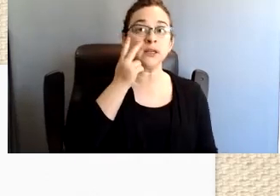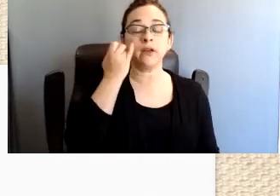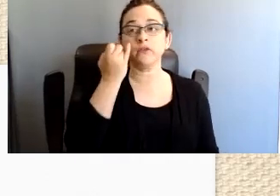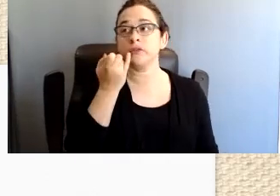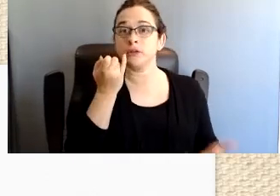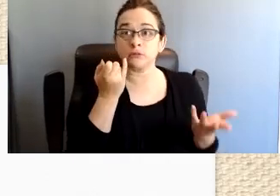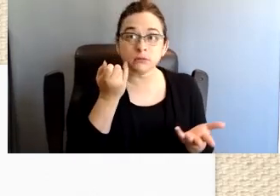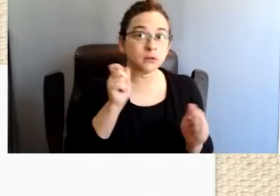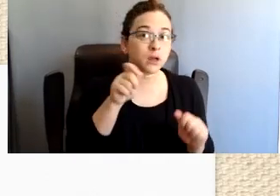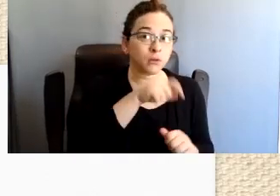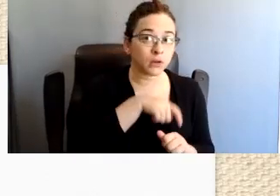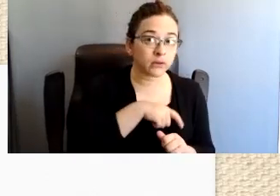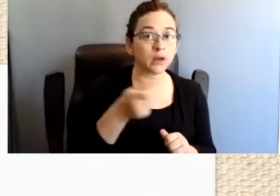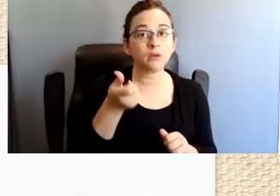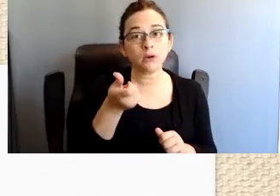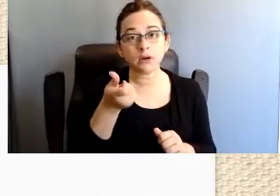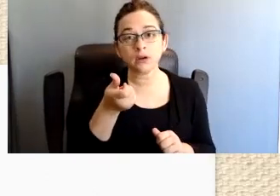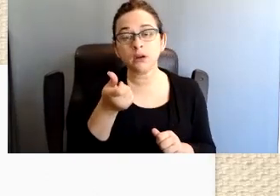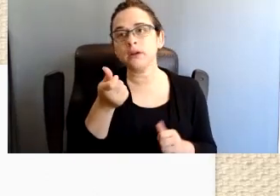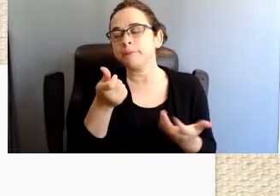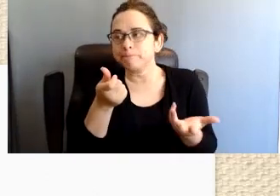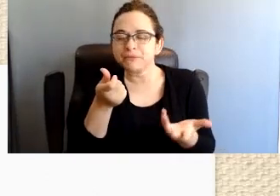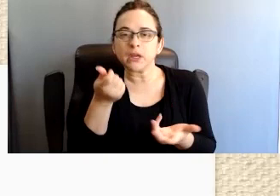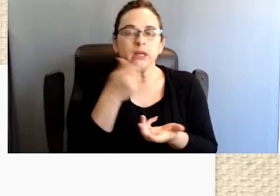status. Okay, to see if they qualify for a U visa,